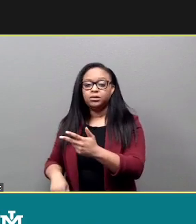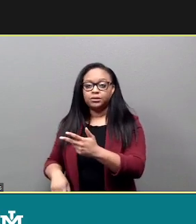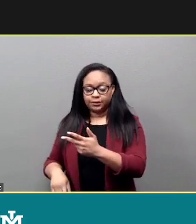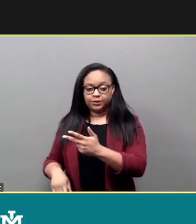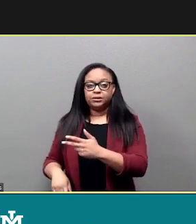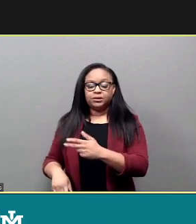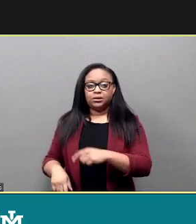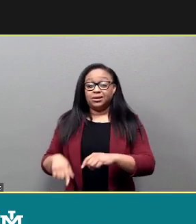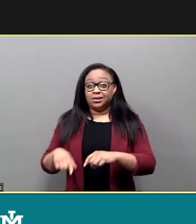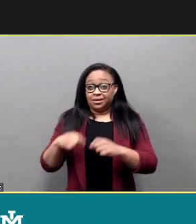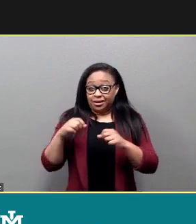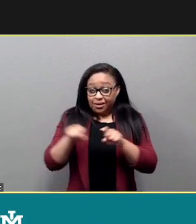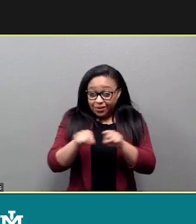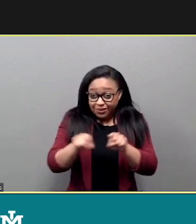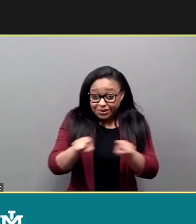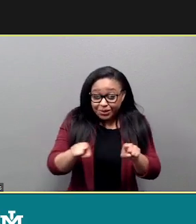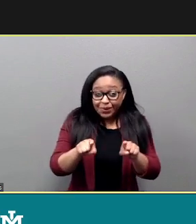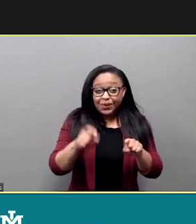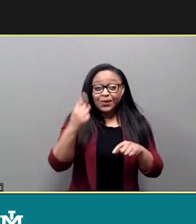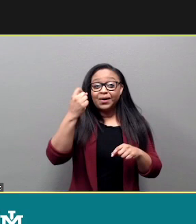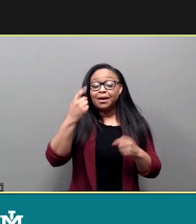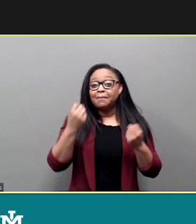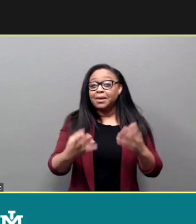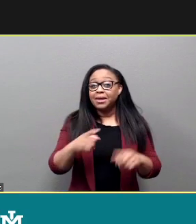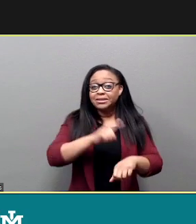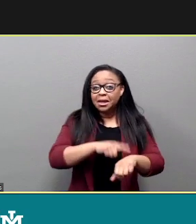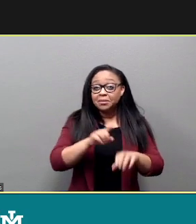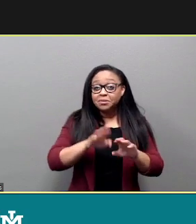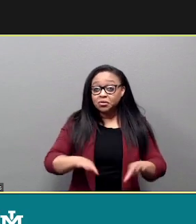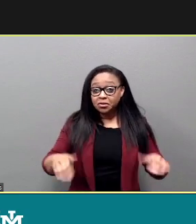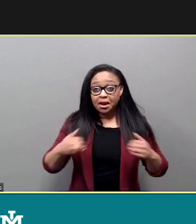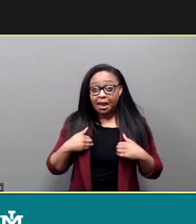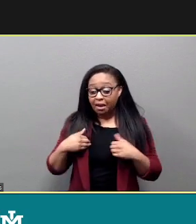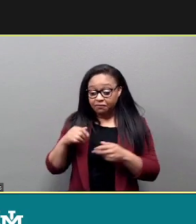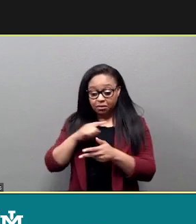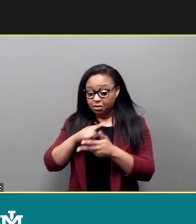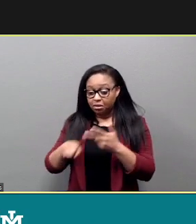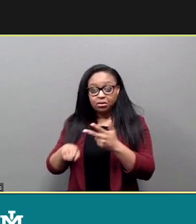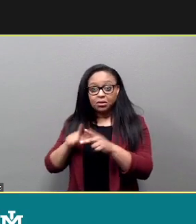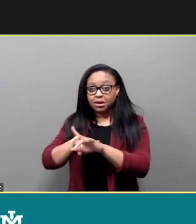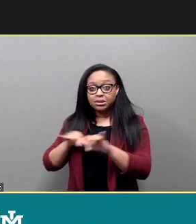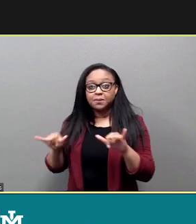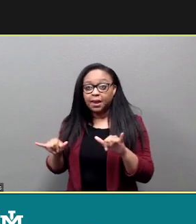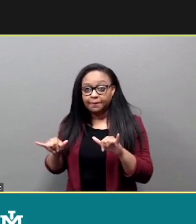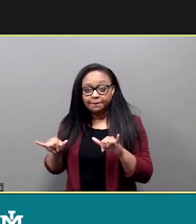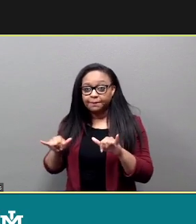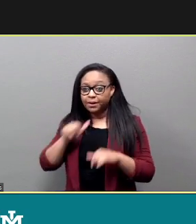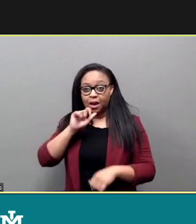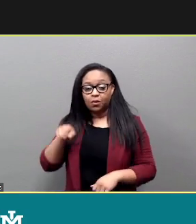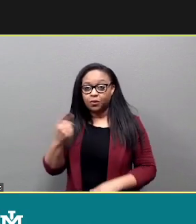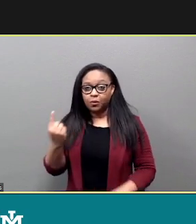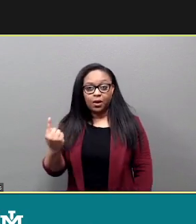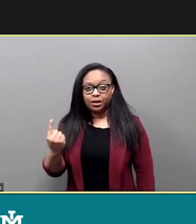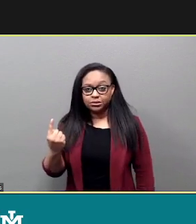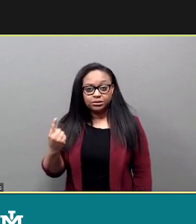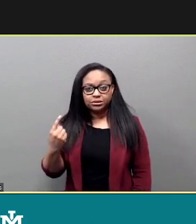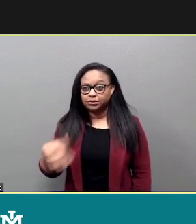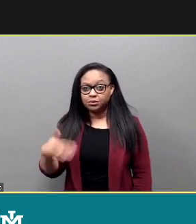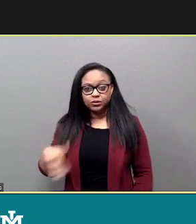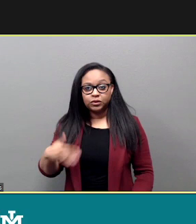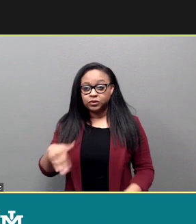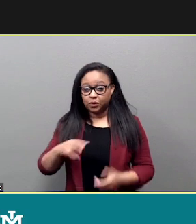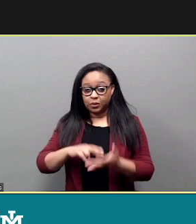at the same time, meaning they may have RSV as well as the flu, and sometimes even up to 4 different viruses, so very